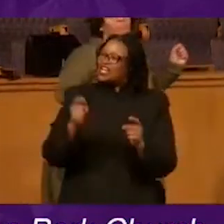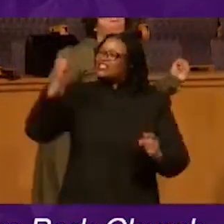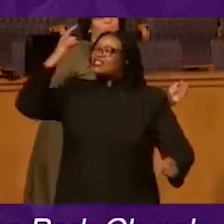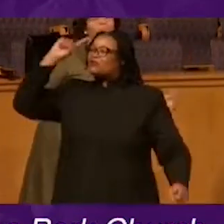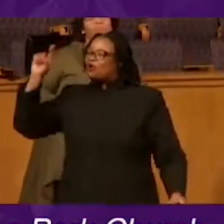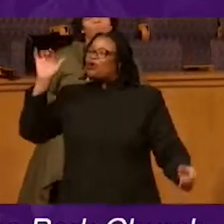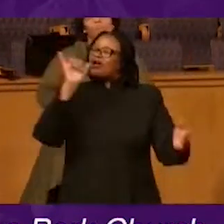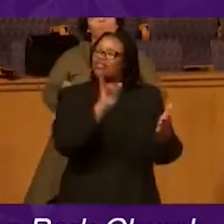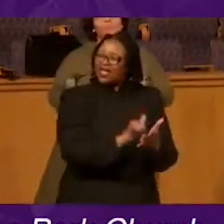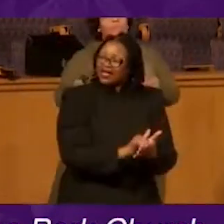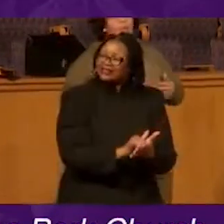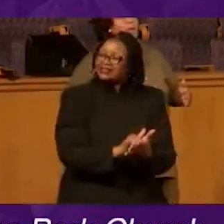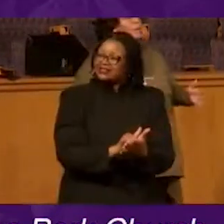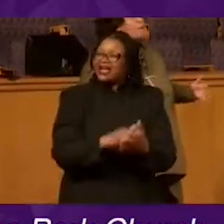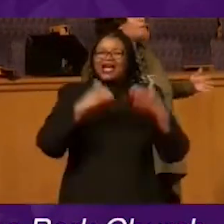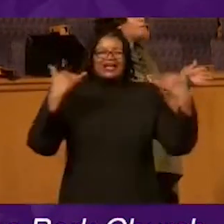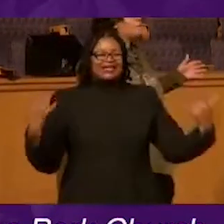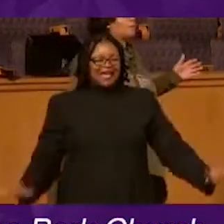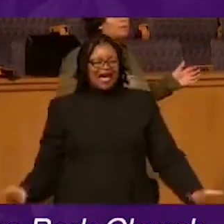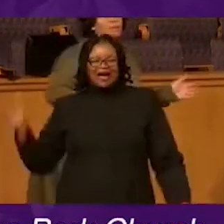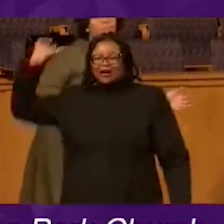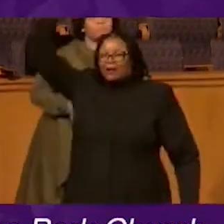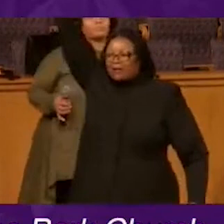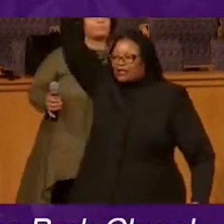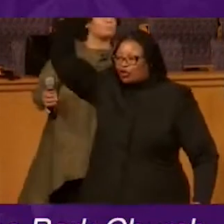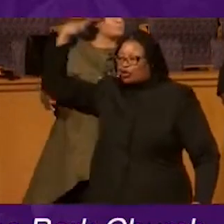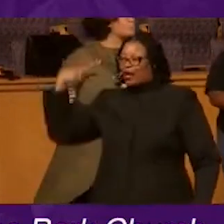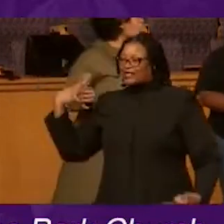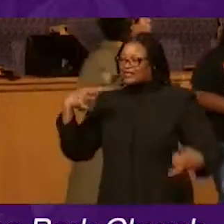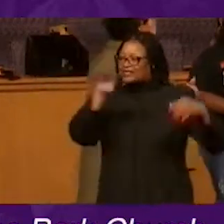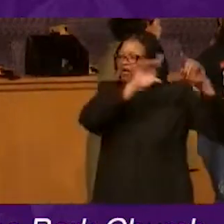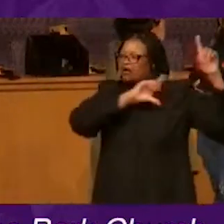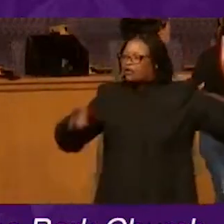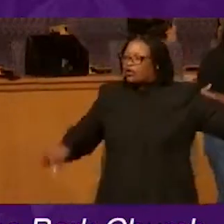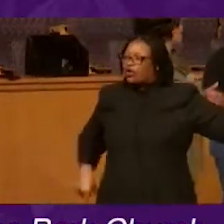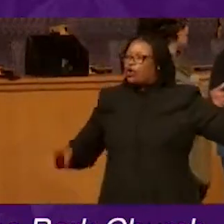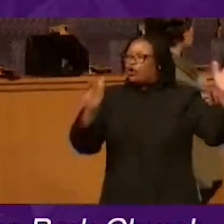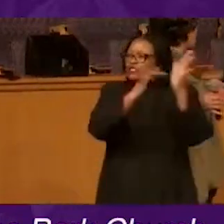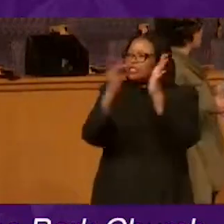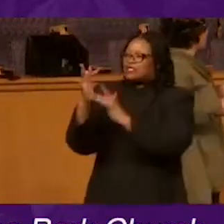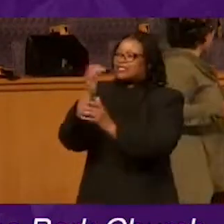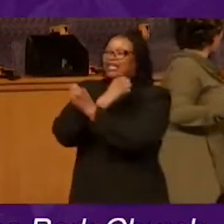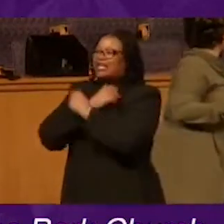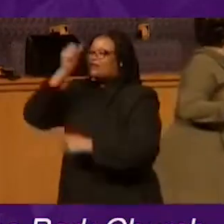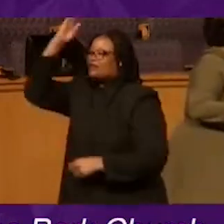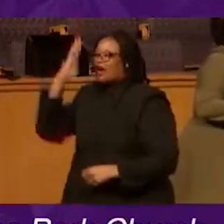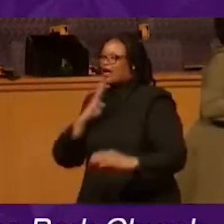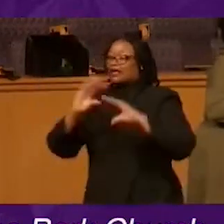for that. Now may the grace of the Lord Jesus, the love of God, and the